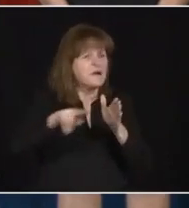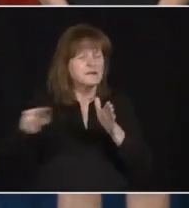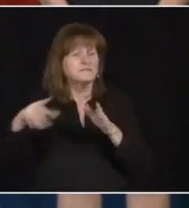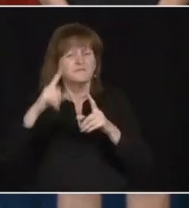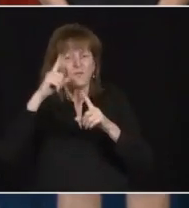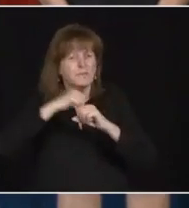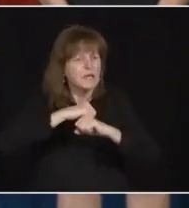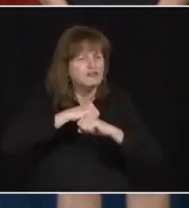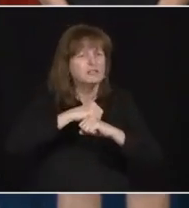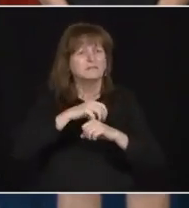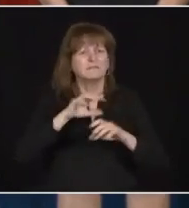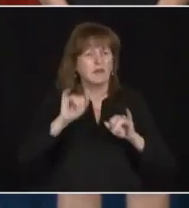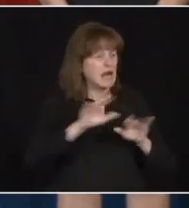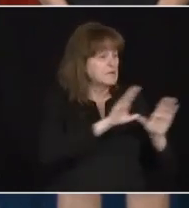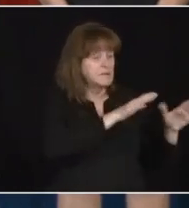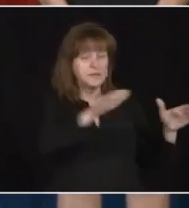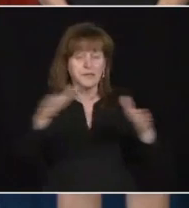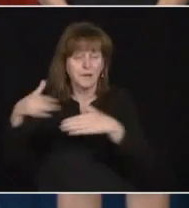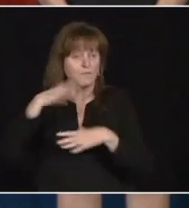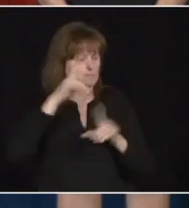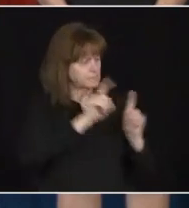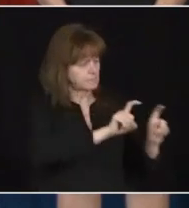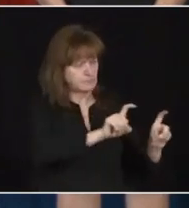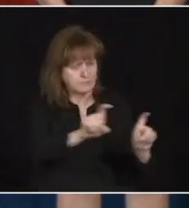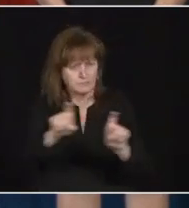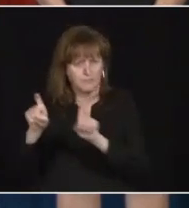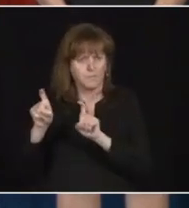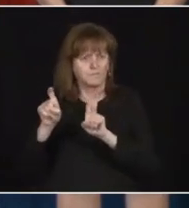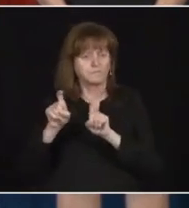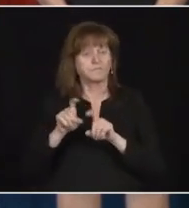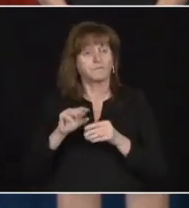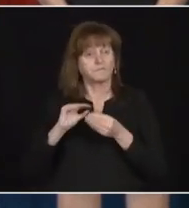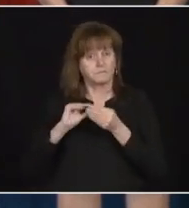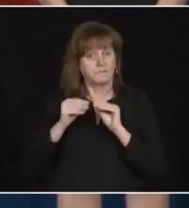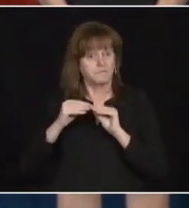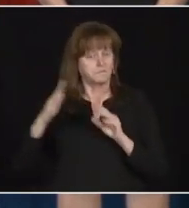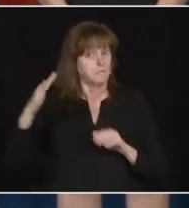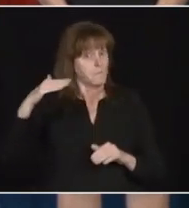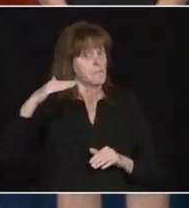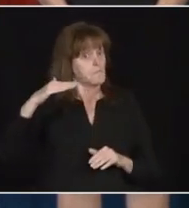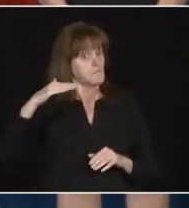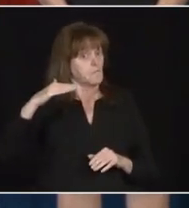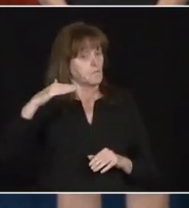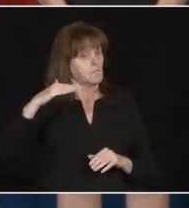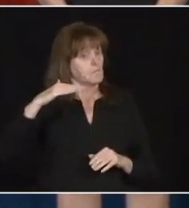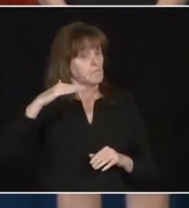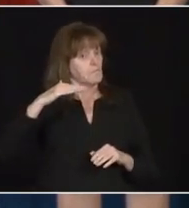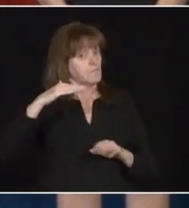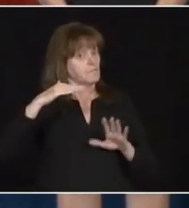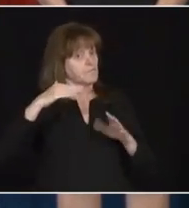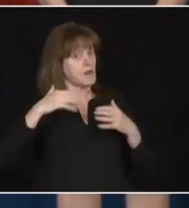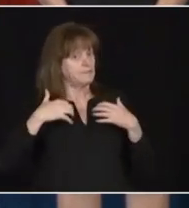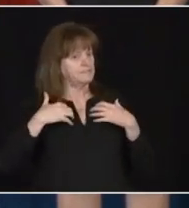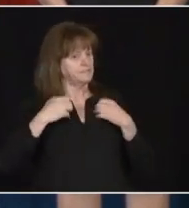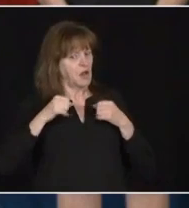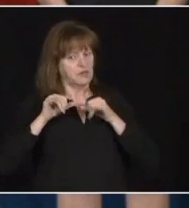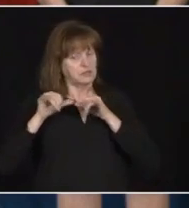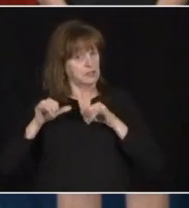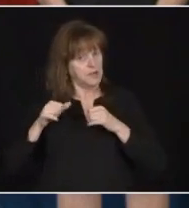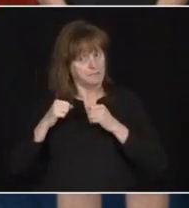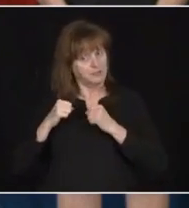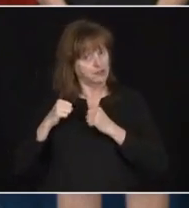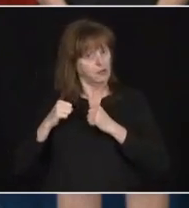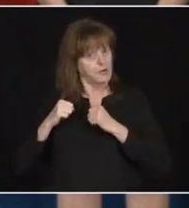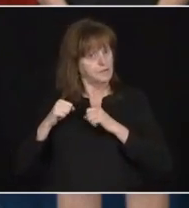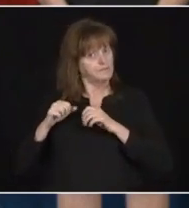key trends head in the right direction and the health system continue to be strengthened, it gives us confidence.